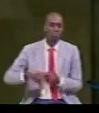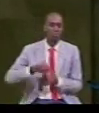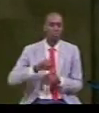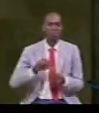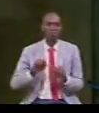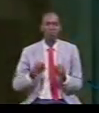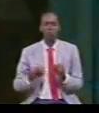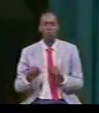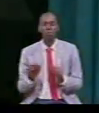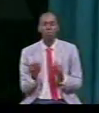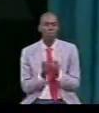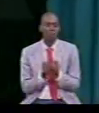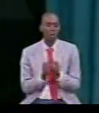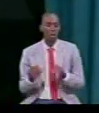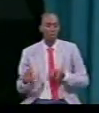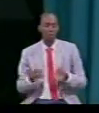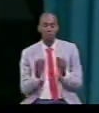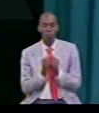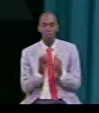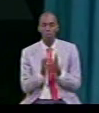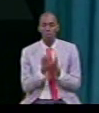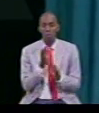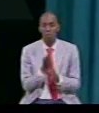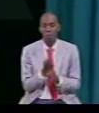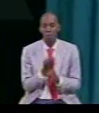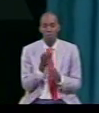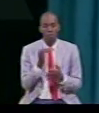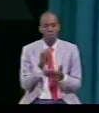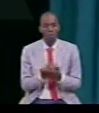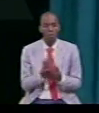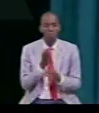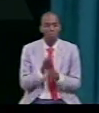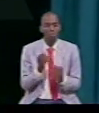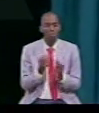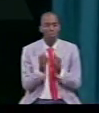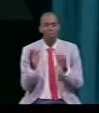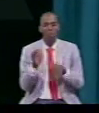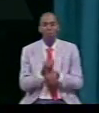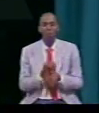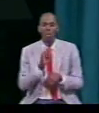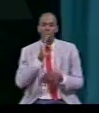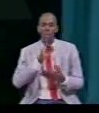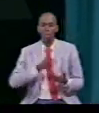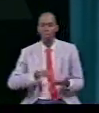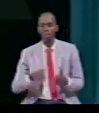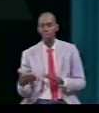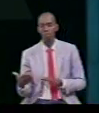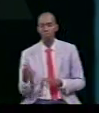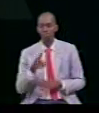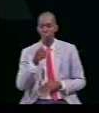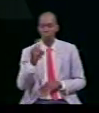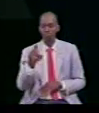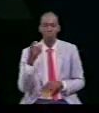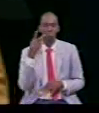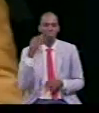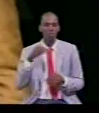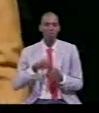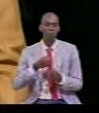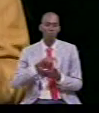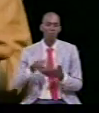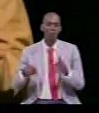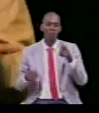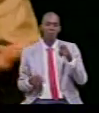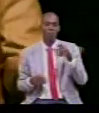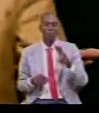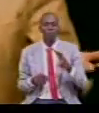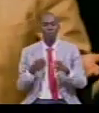action with that faith. That faith without works is dead. Look at verse 26. In verse 26,